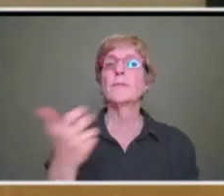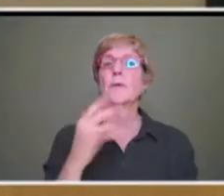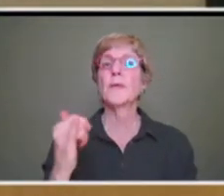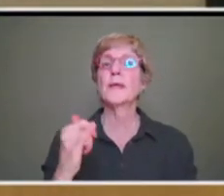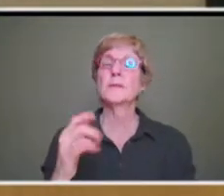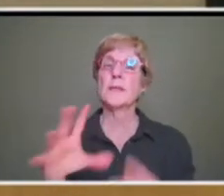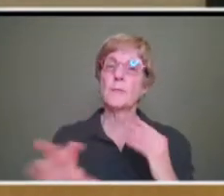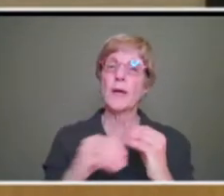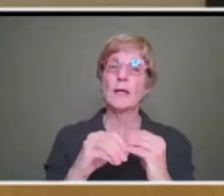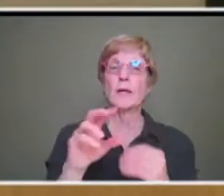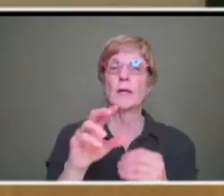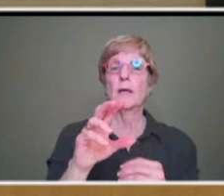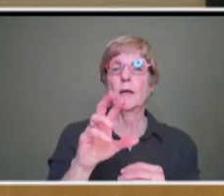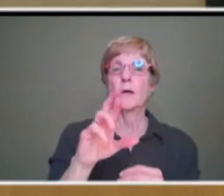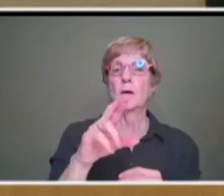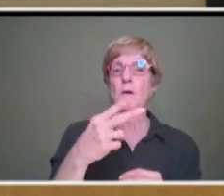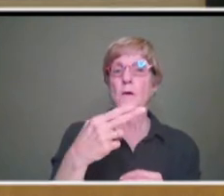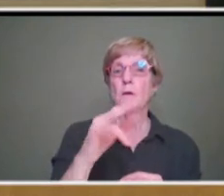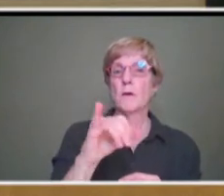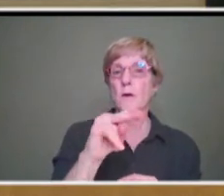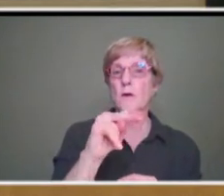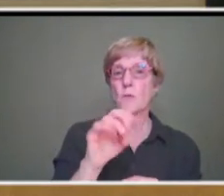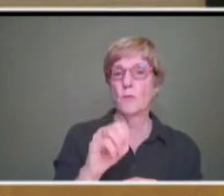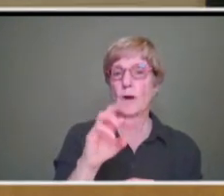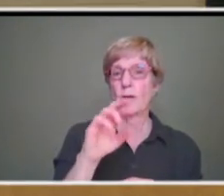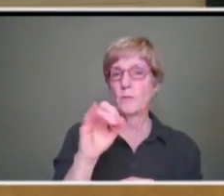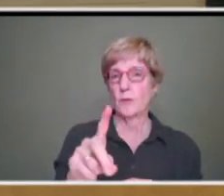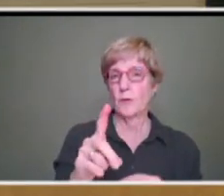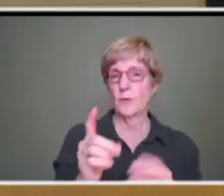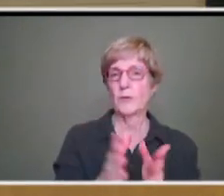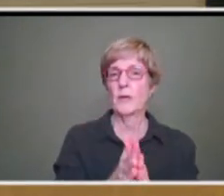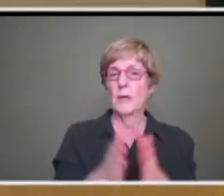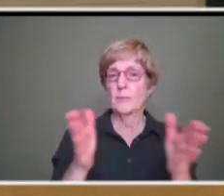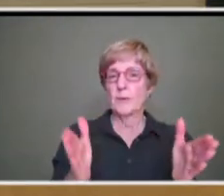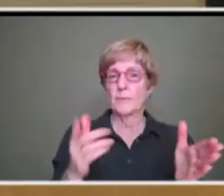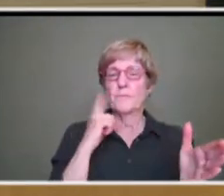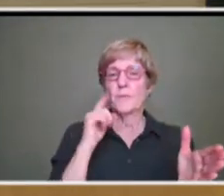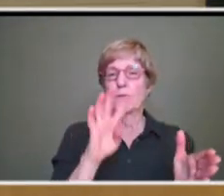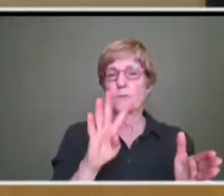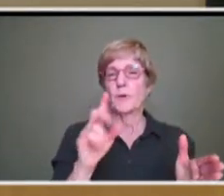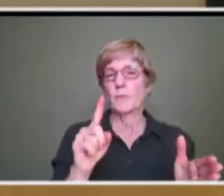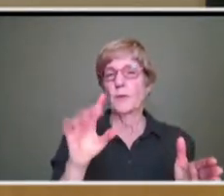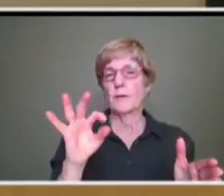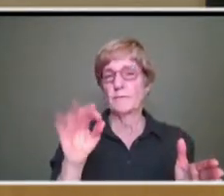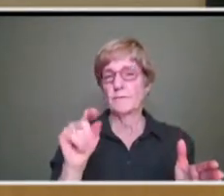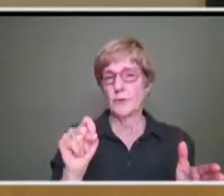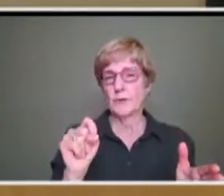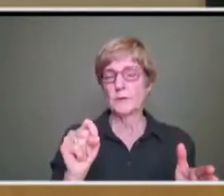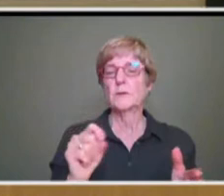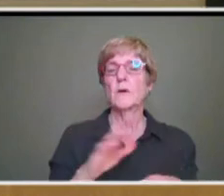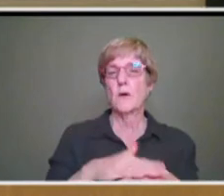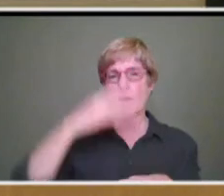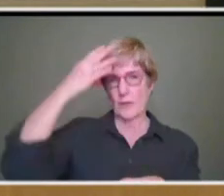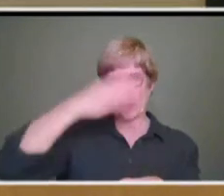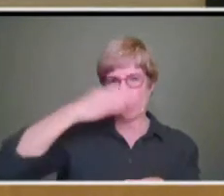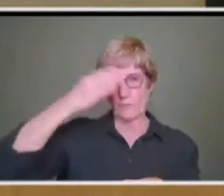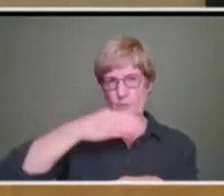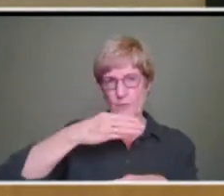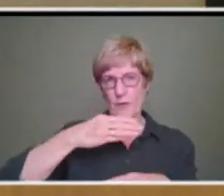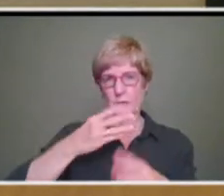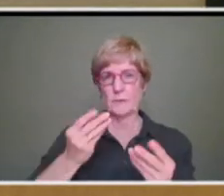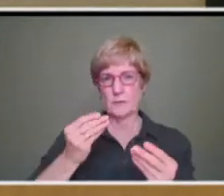the Ryan Road widening through a 41 foot dedication of right away Along the frontage of our property